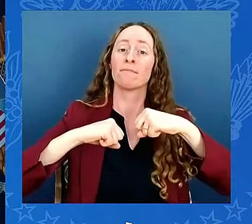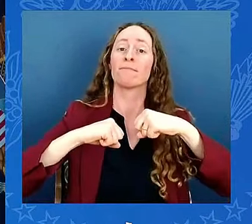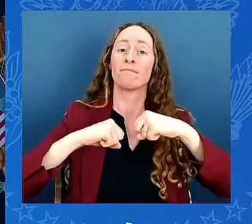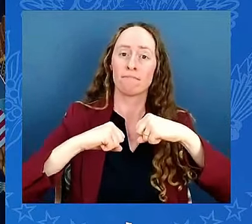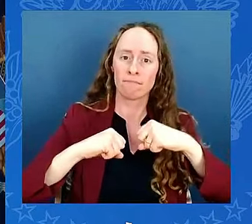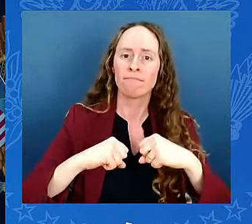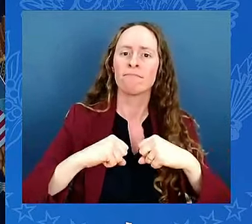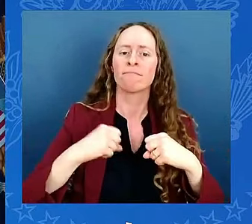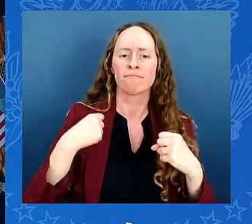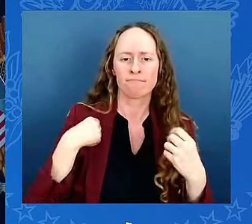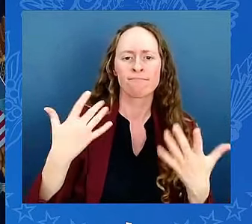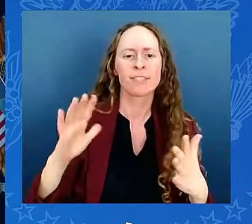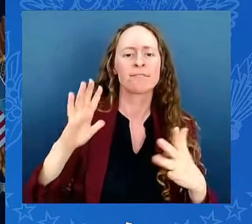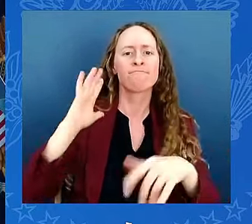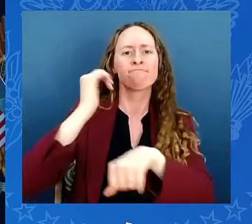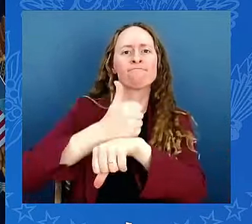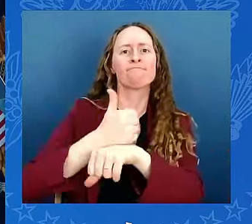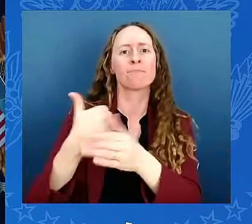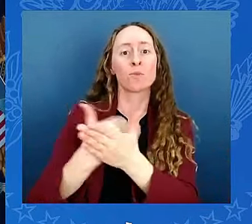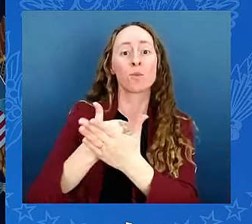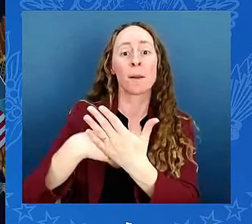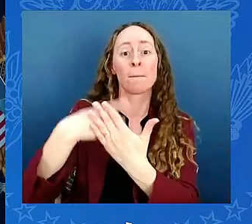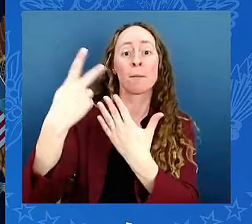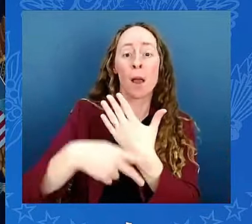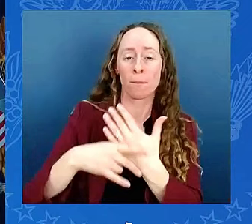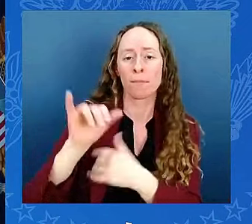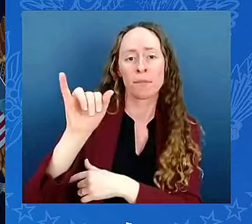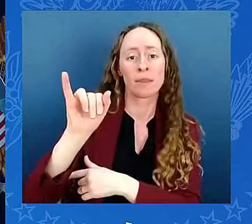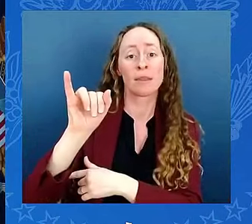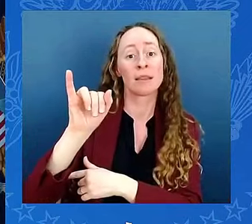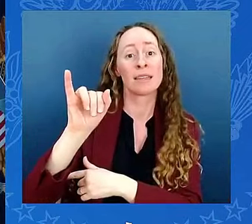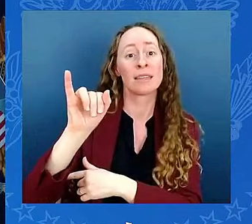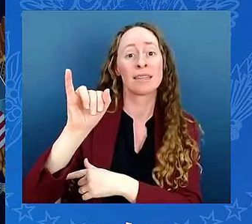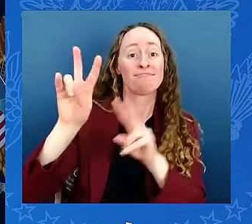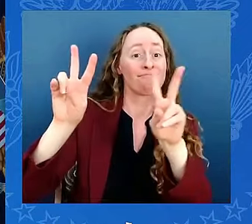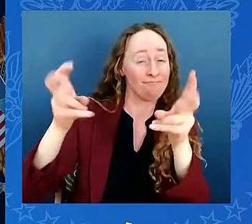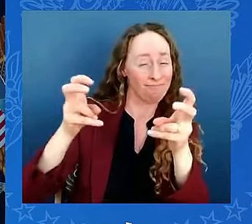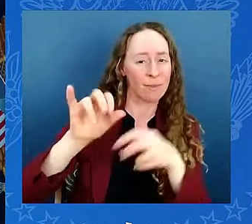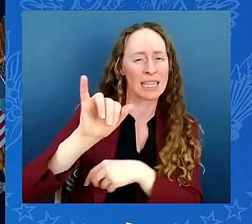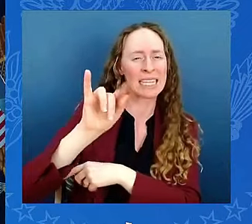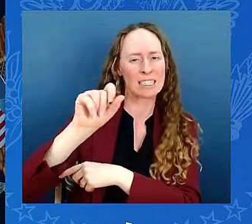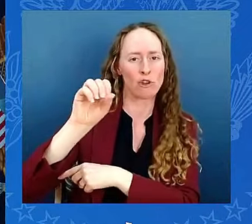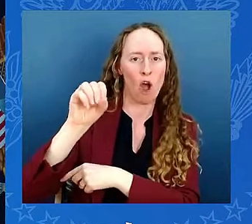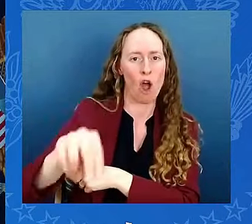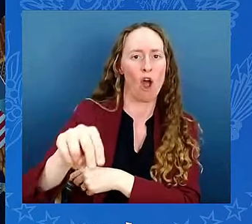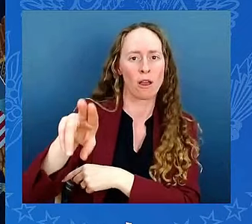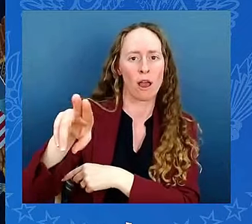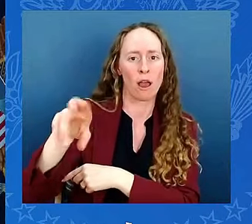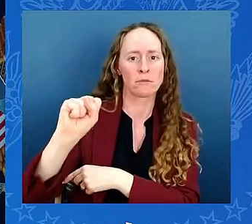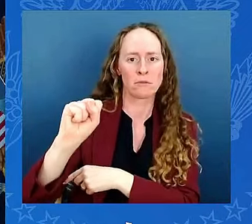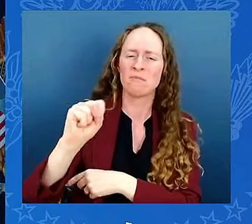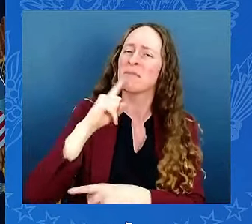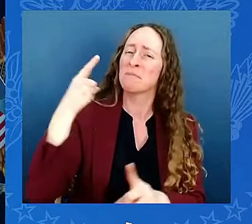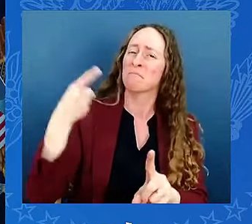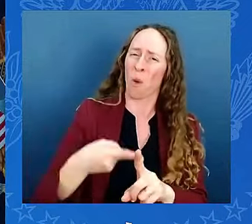we're increasing funding to prevent campus assault, sexual assault. It's important.